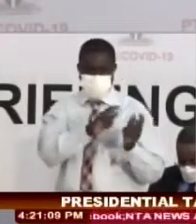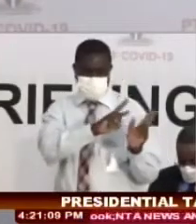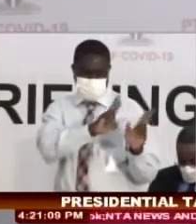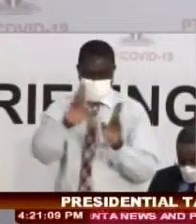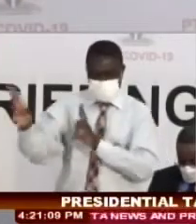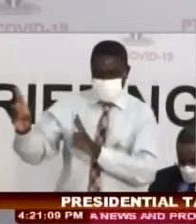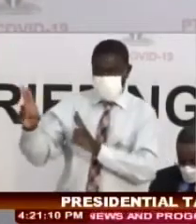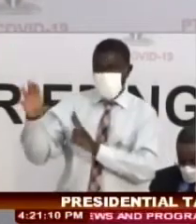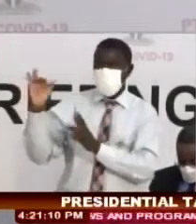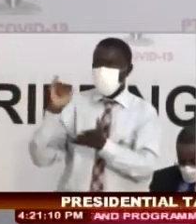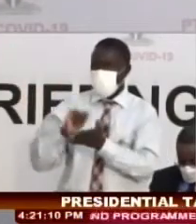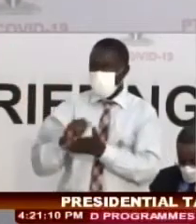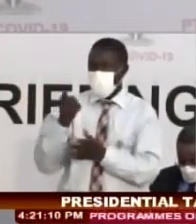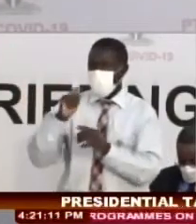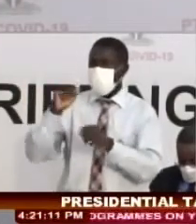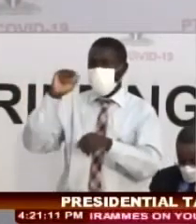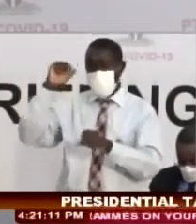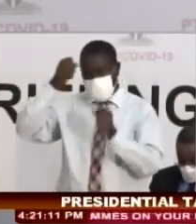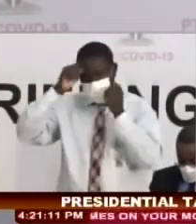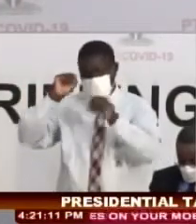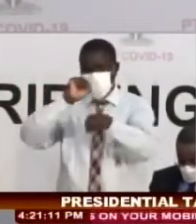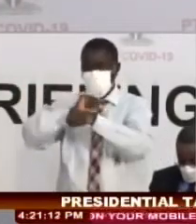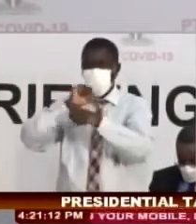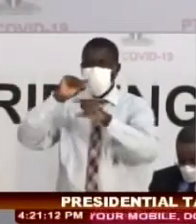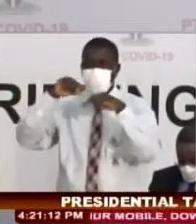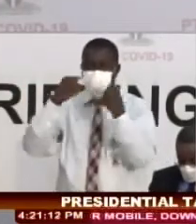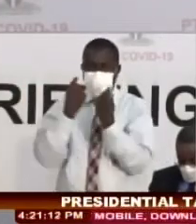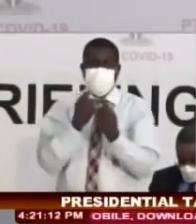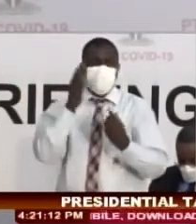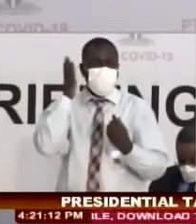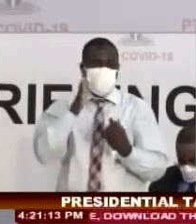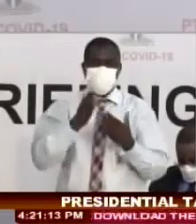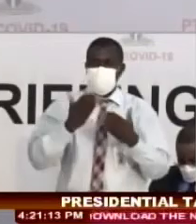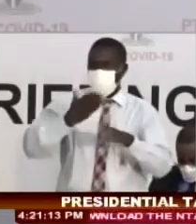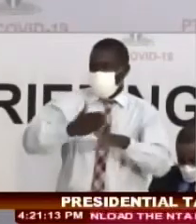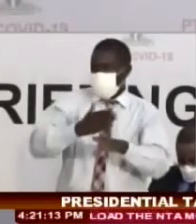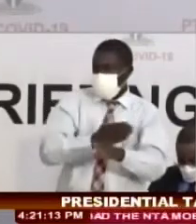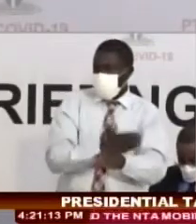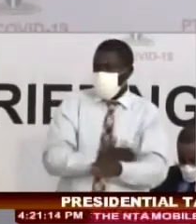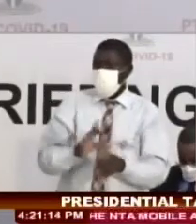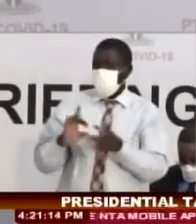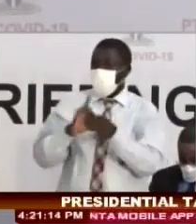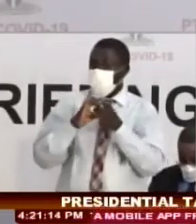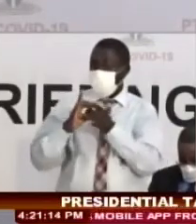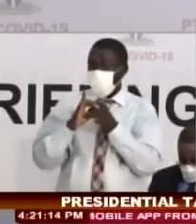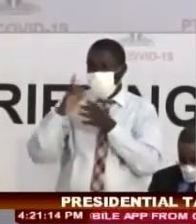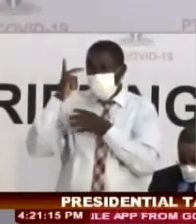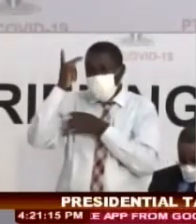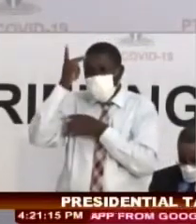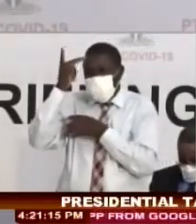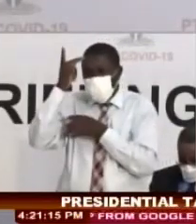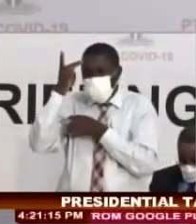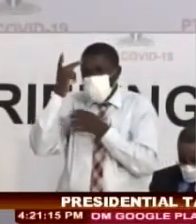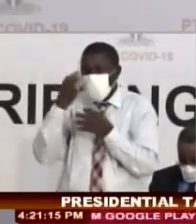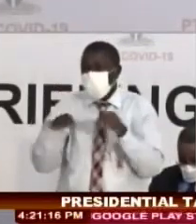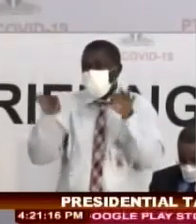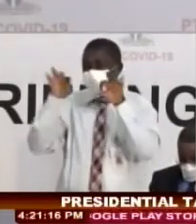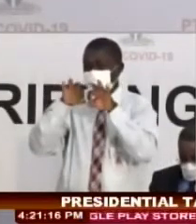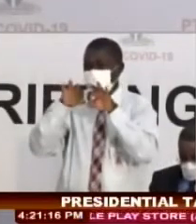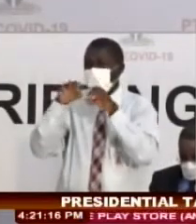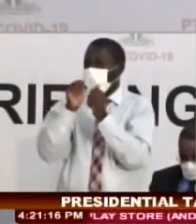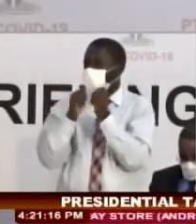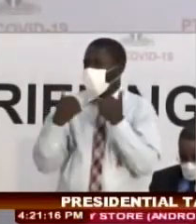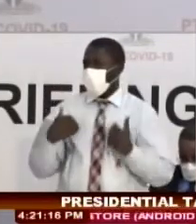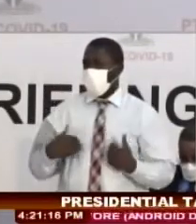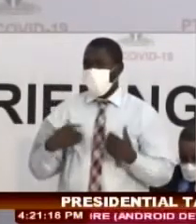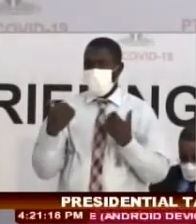can improve on its delivery. Unity of purpose is critical. Everybody has a role